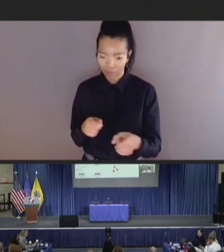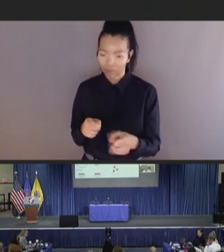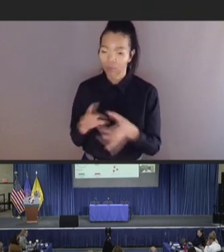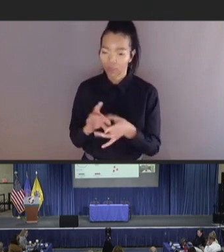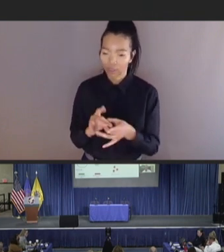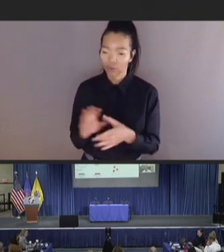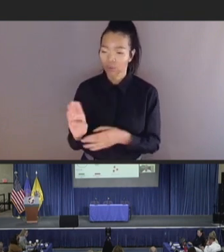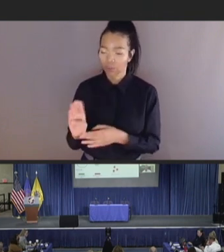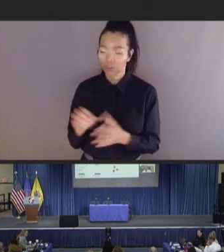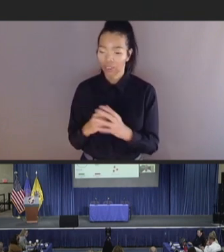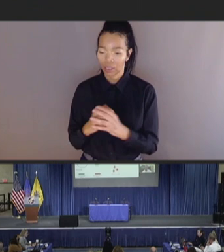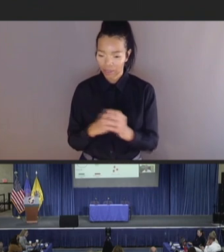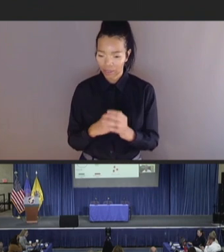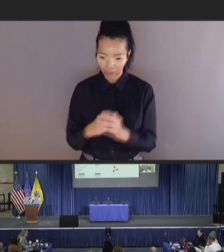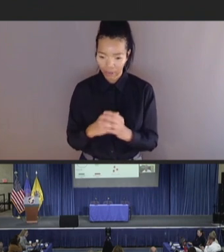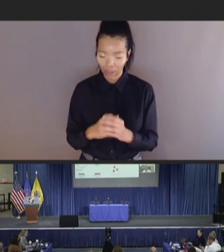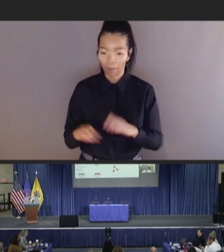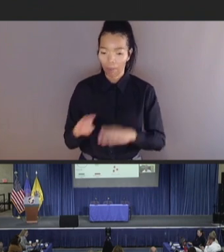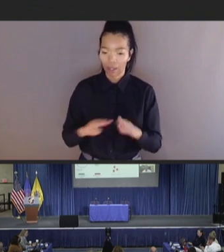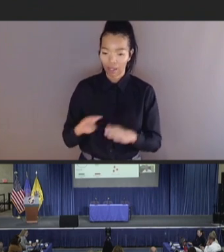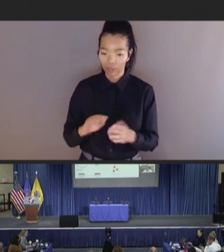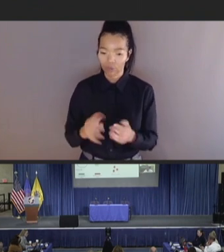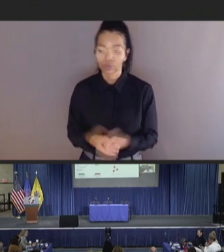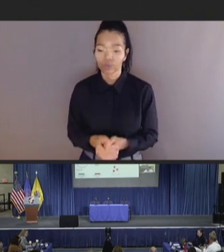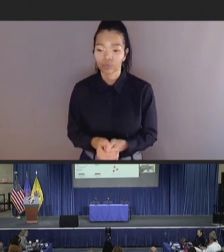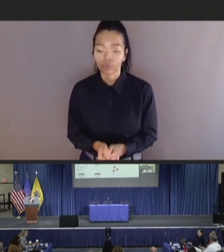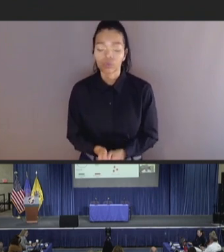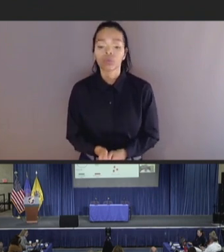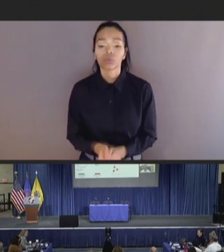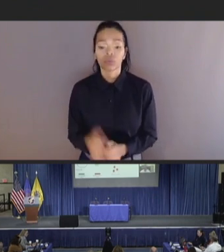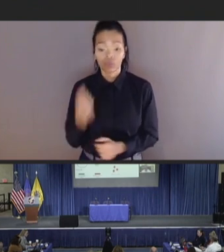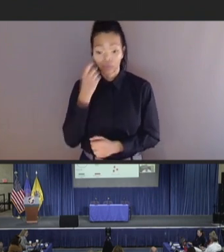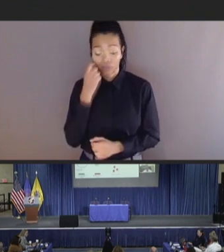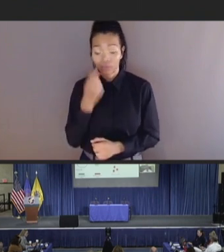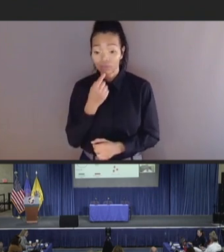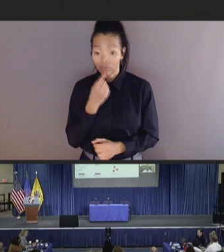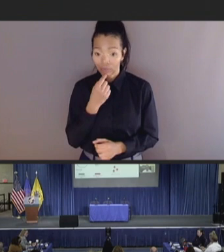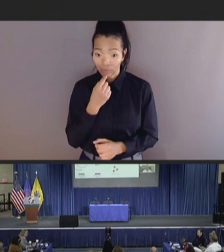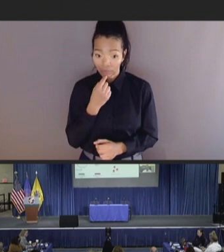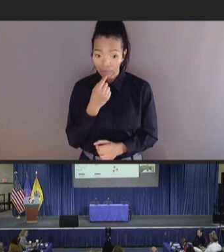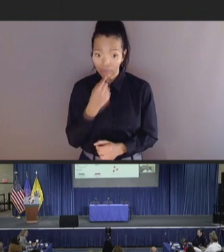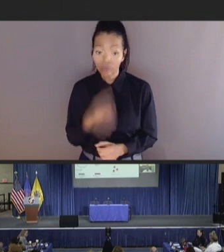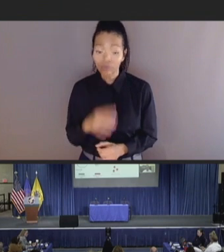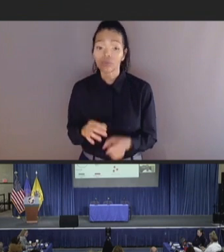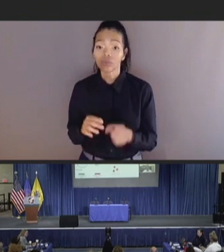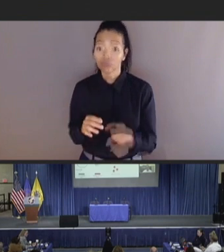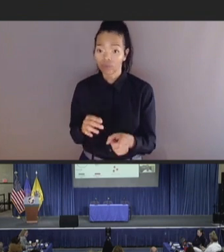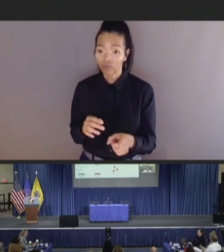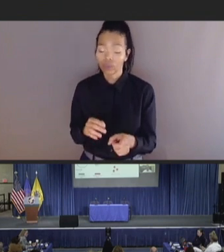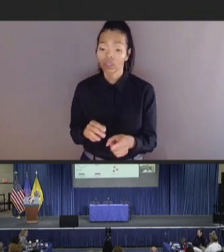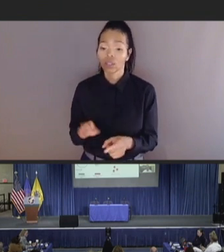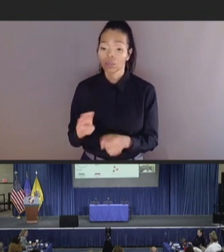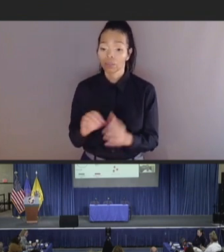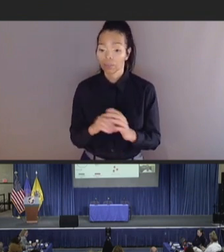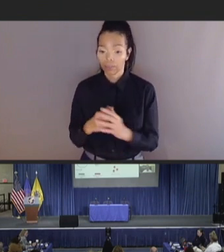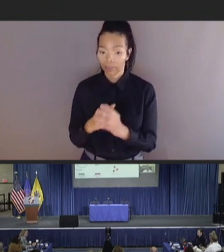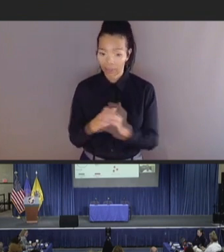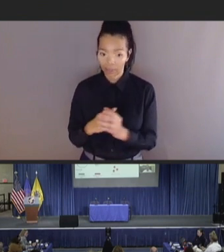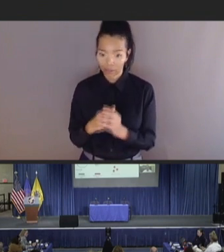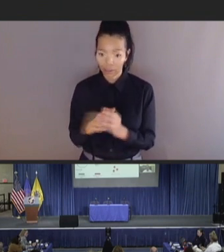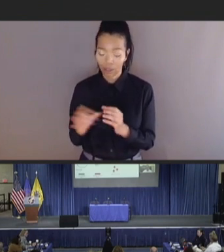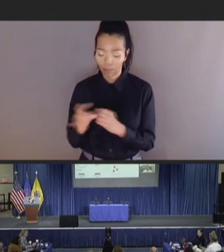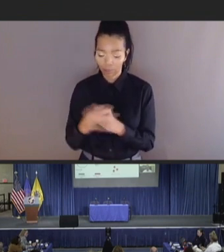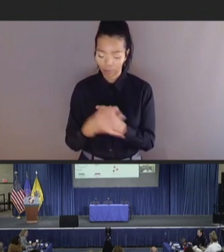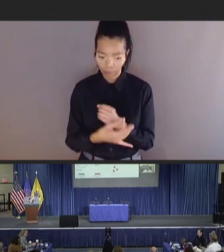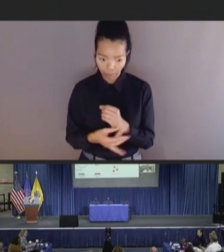biology. And as Bill mentioned, antibodies are initially expressed as B-cell receptors on the surface of